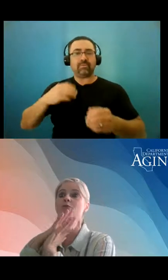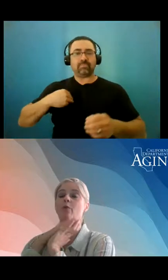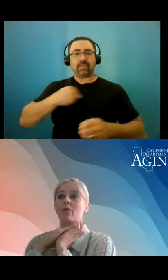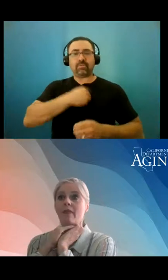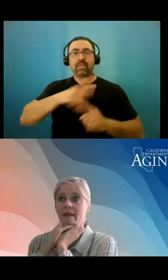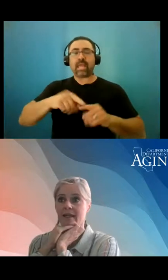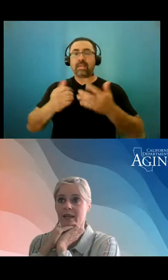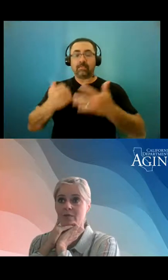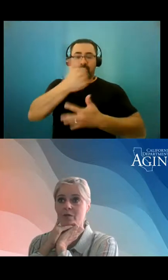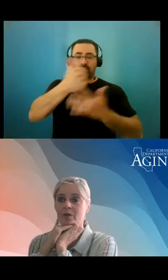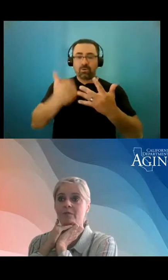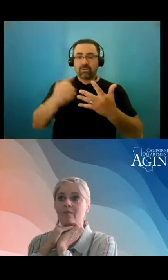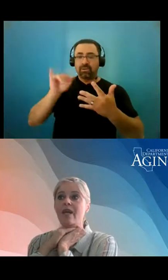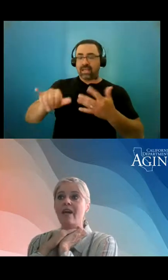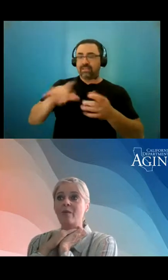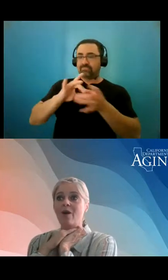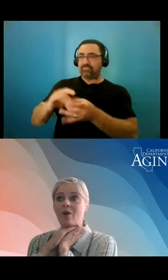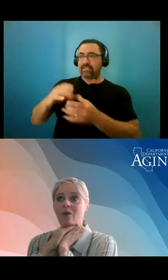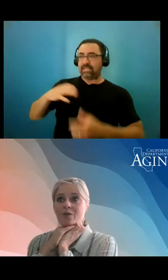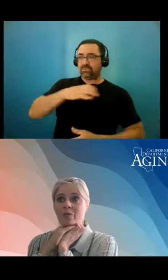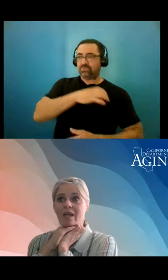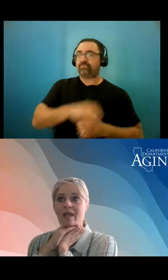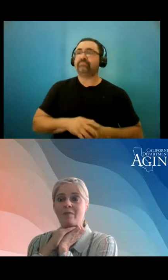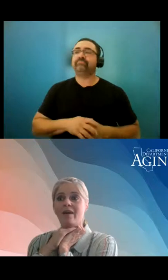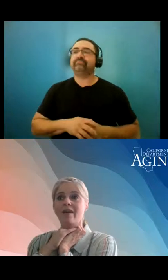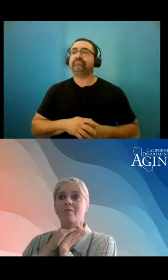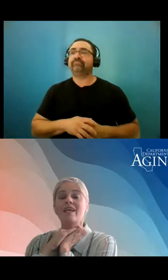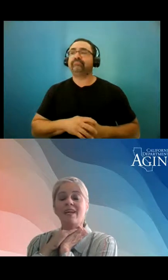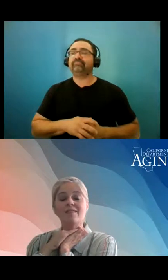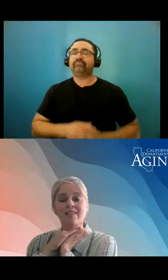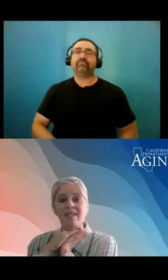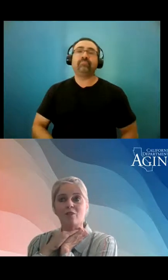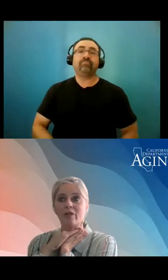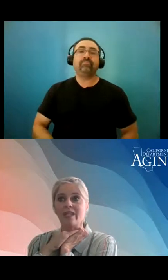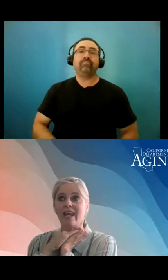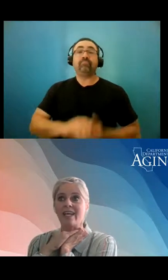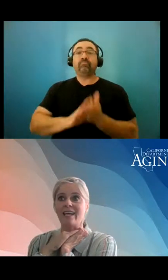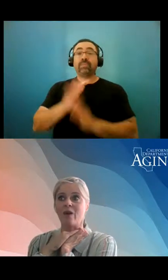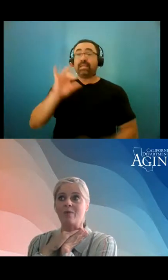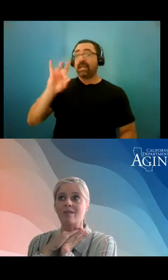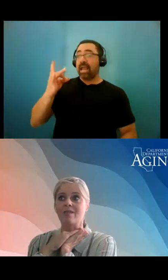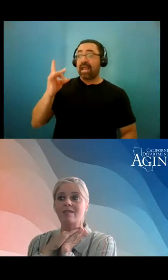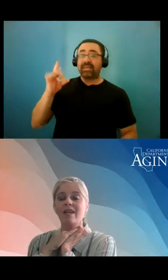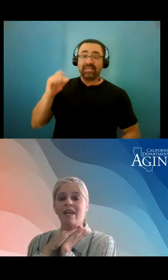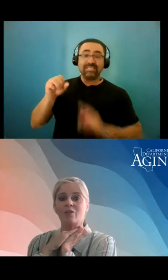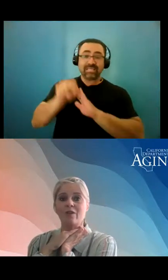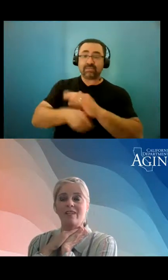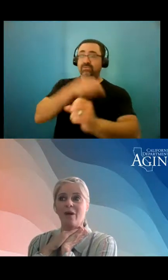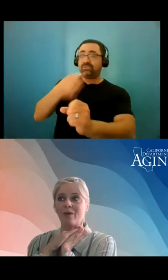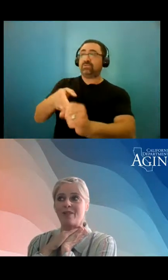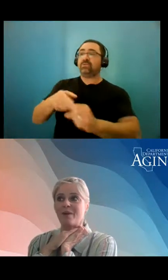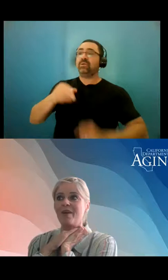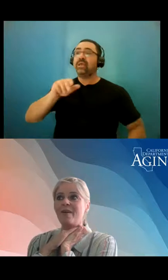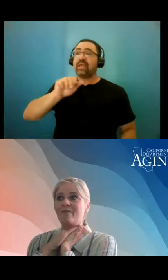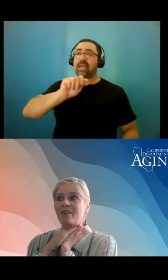priorities for that council. And we also became the eighth state to join AARP's Age Friendly